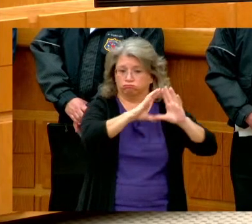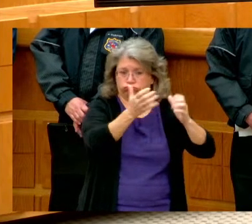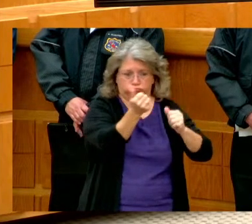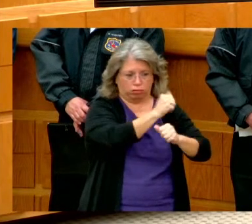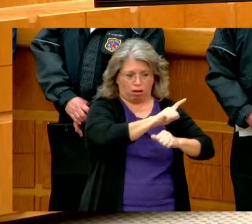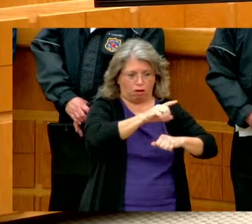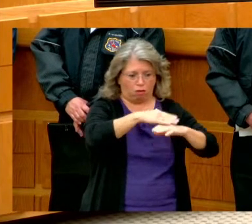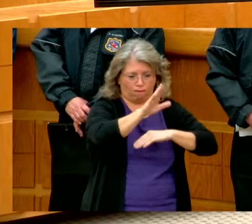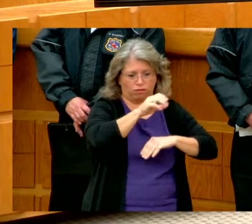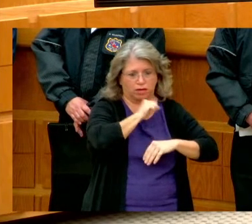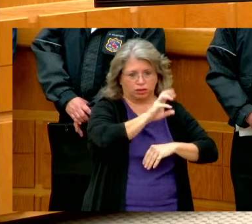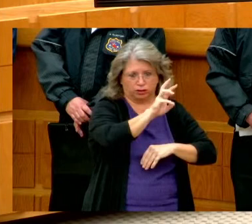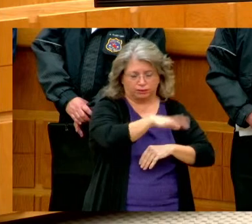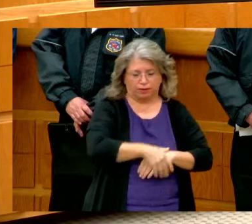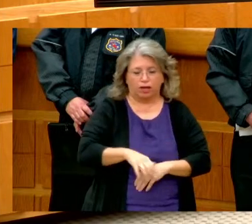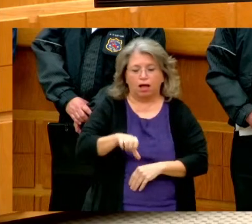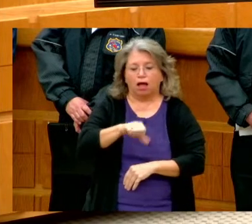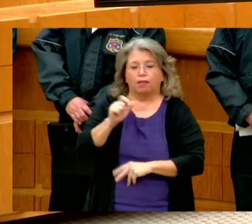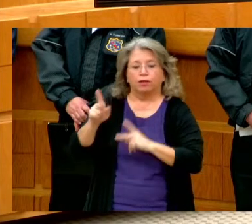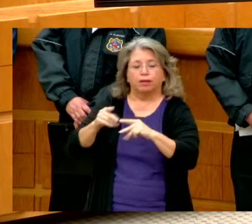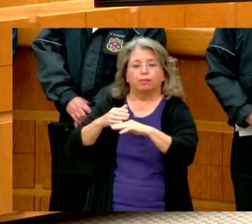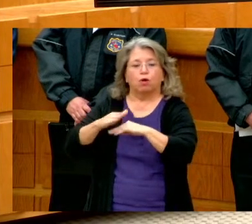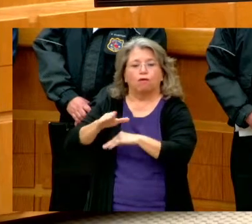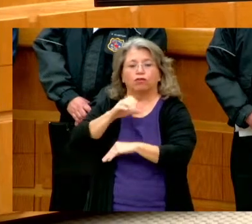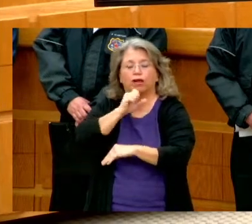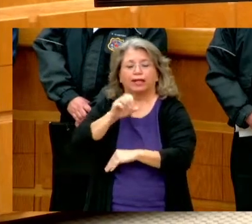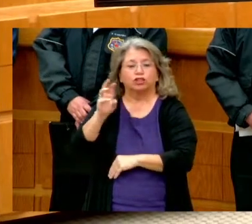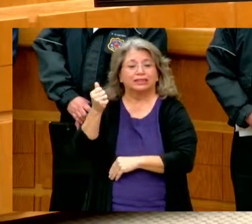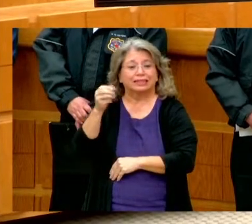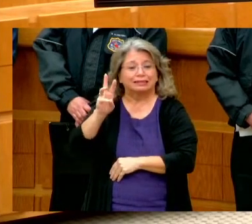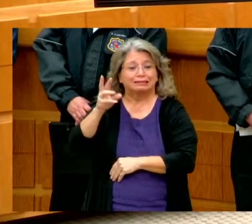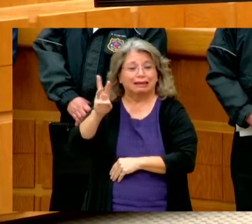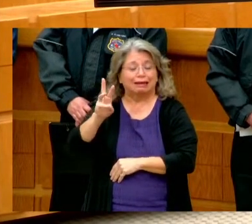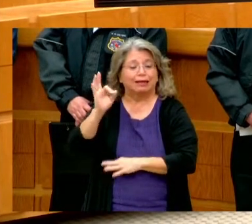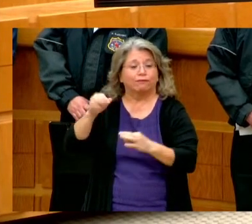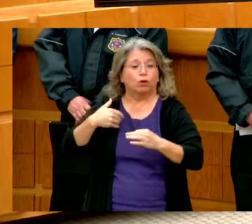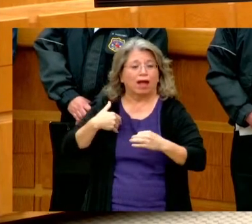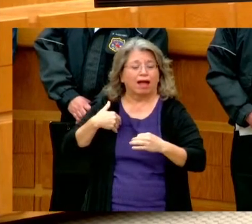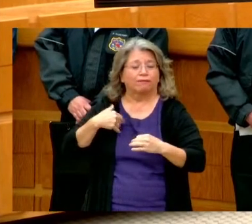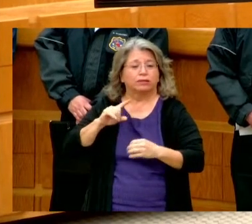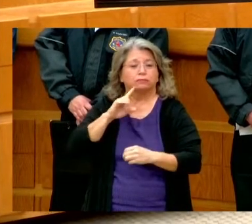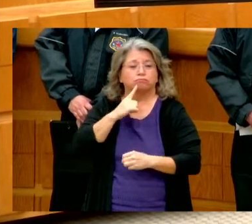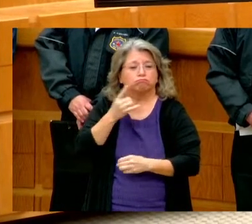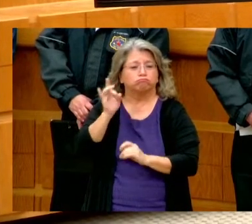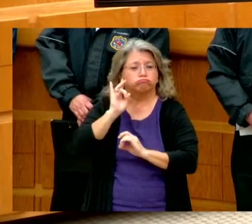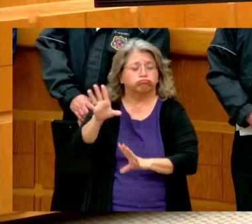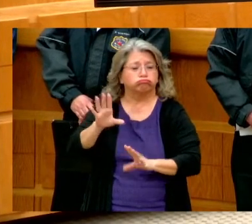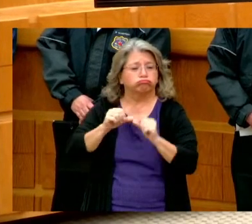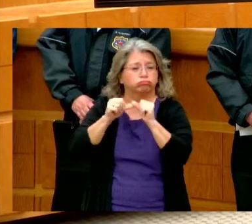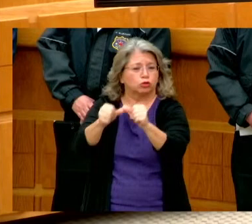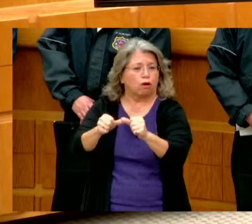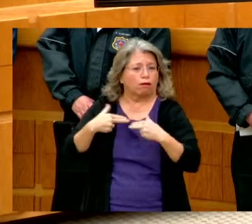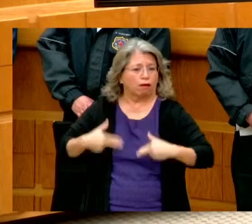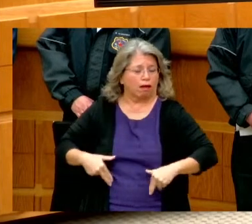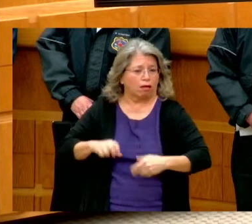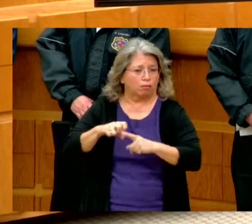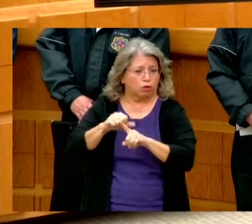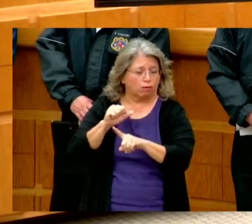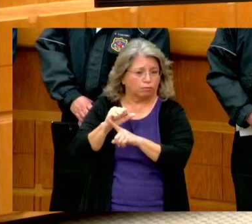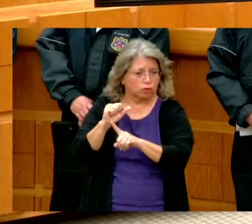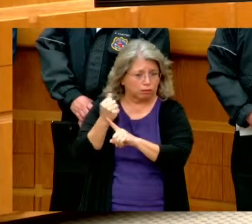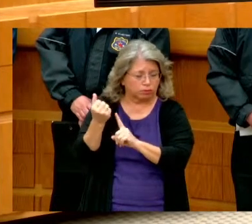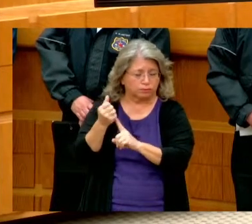risk. This is what we deem those chronic conditions. Here are a few of those conditions, but this is not an exclusive list.